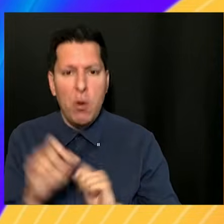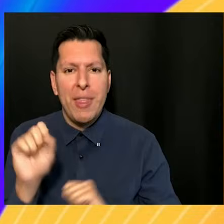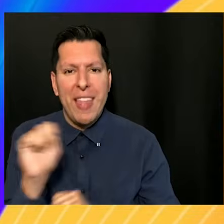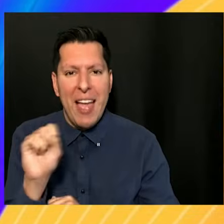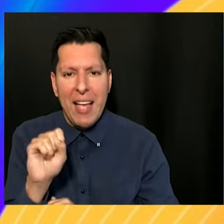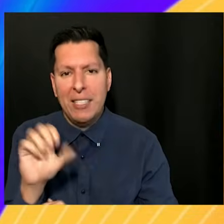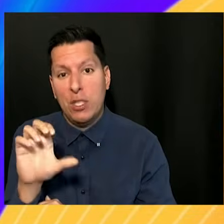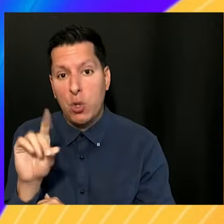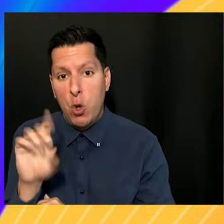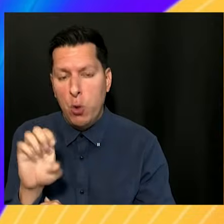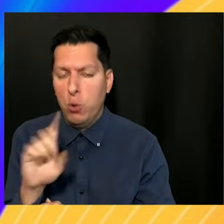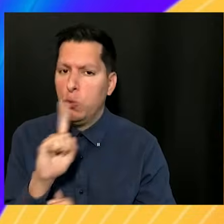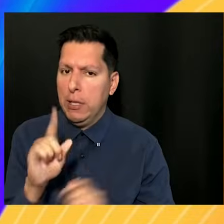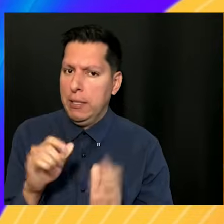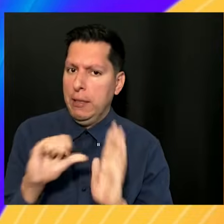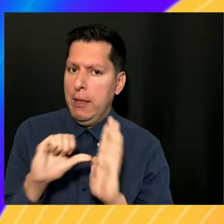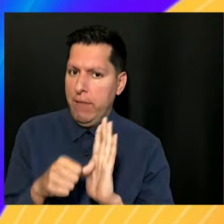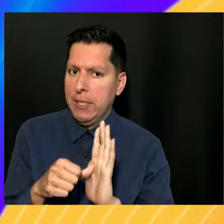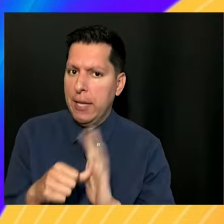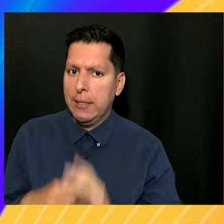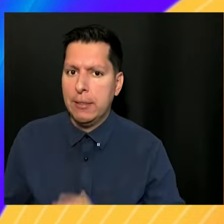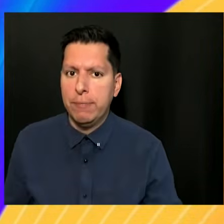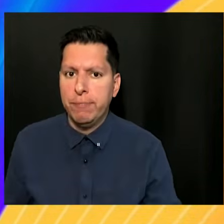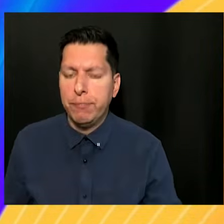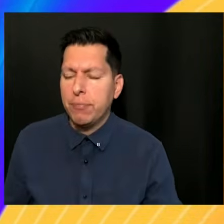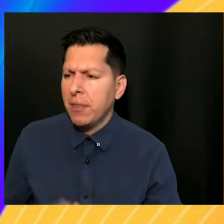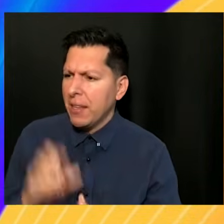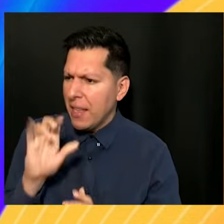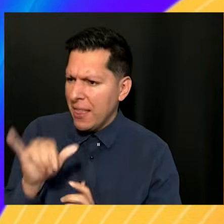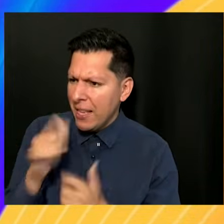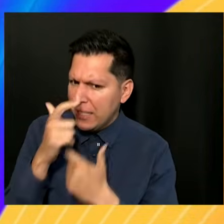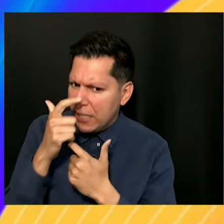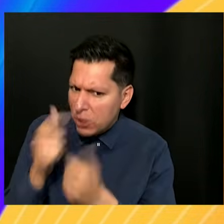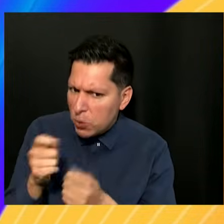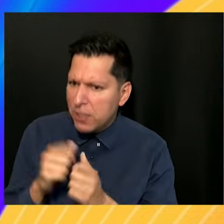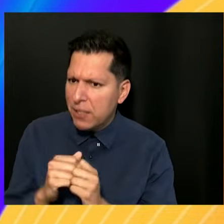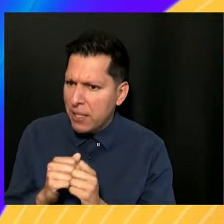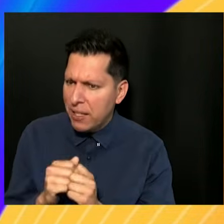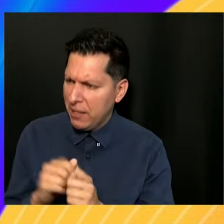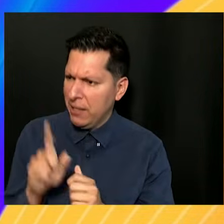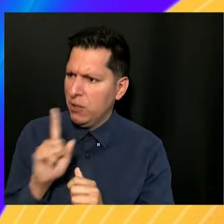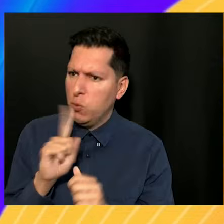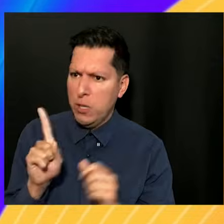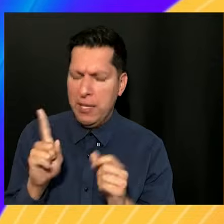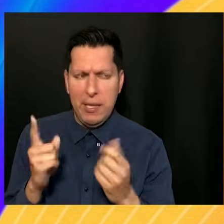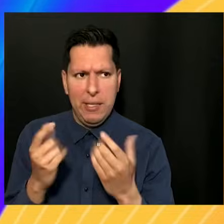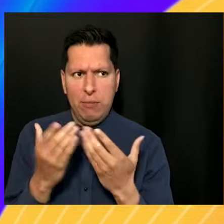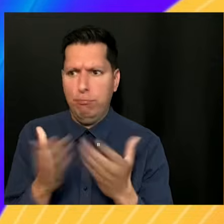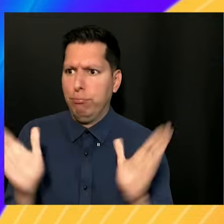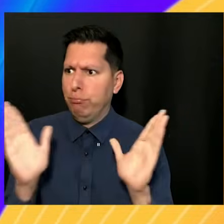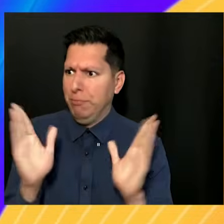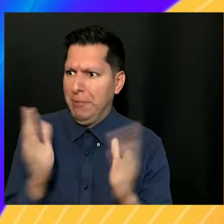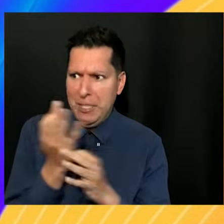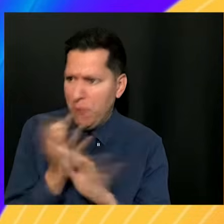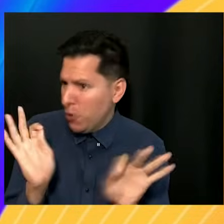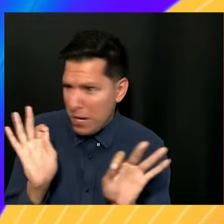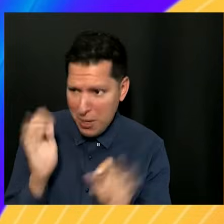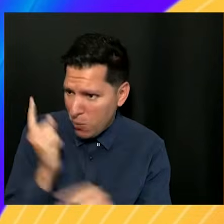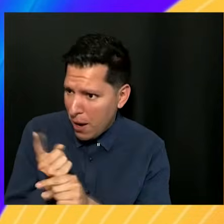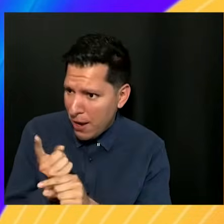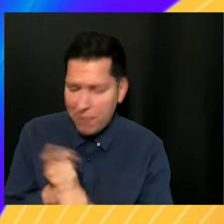Yeah, that's the interesting thing, is that you mentioned earlier, it's open source. This is free to use, like Yeah.